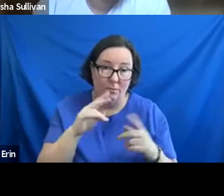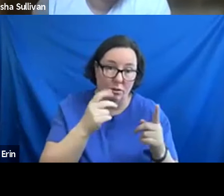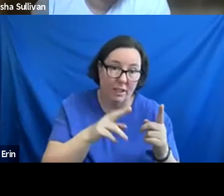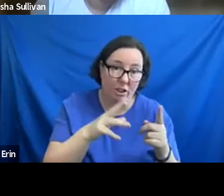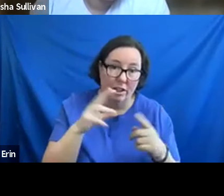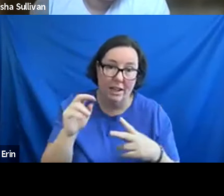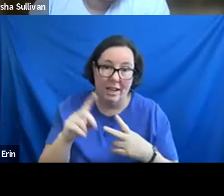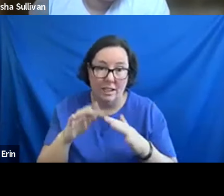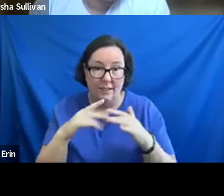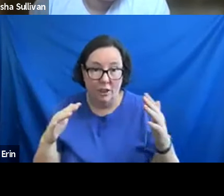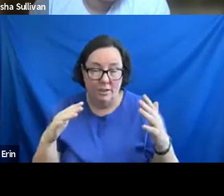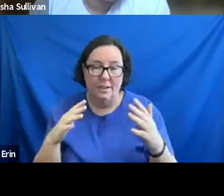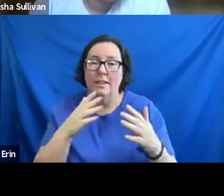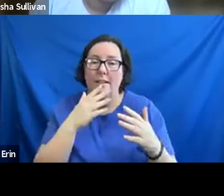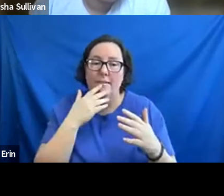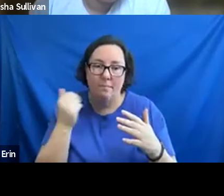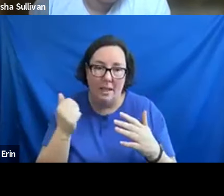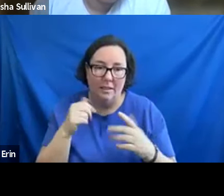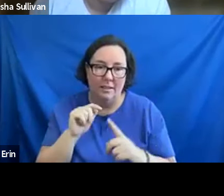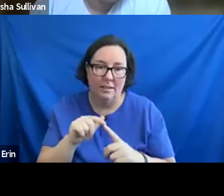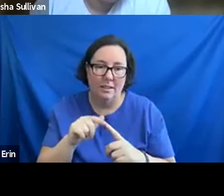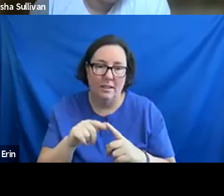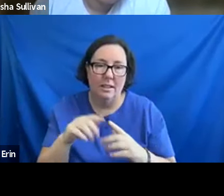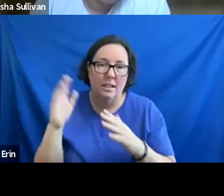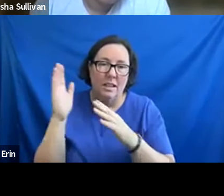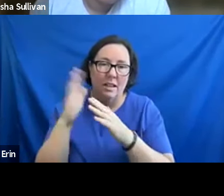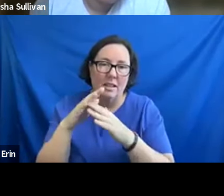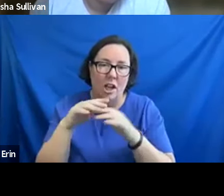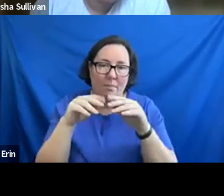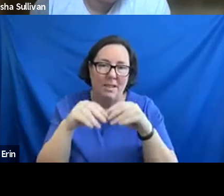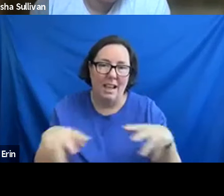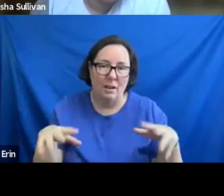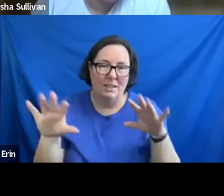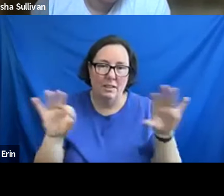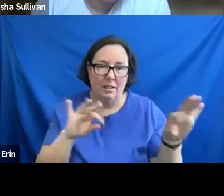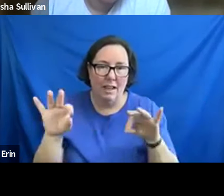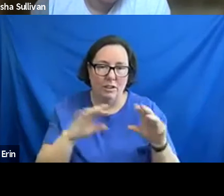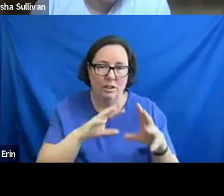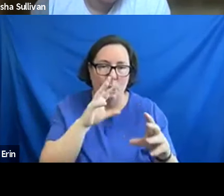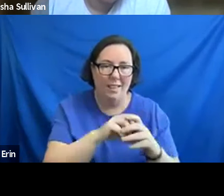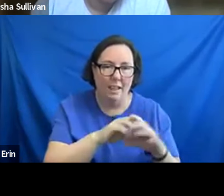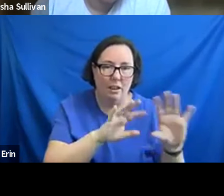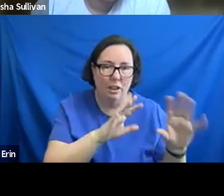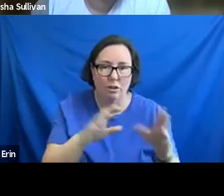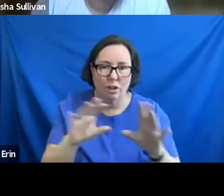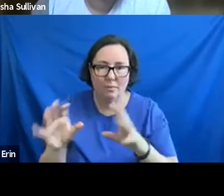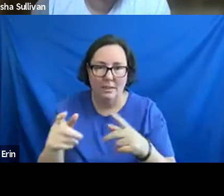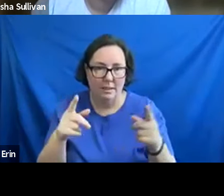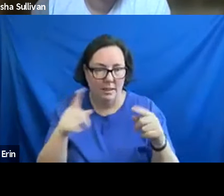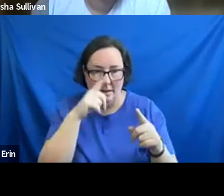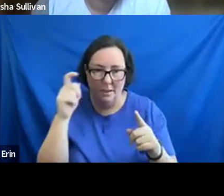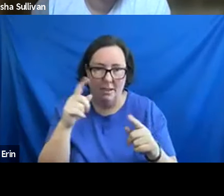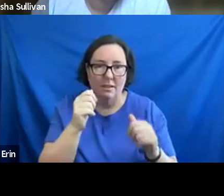and diversity would be to do top-down selection within group. Because